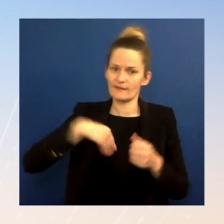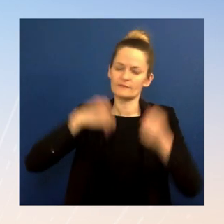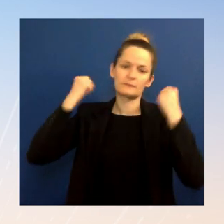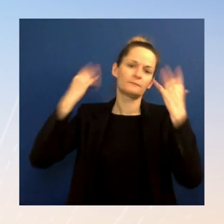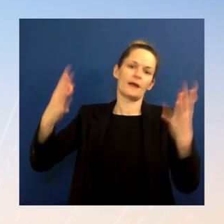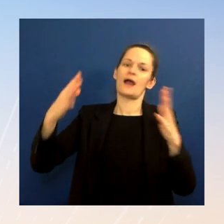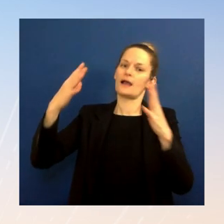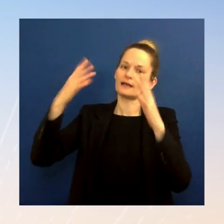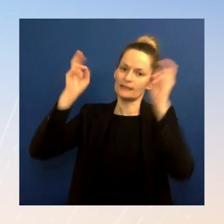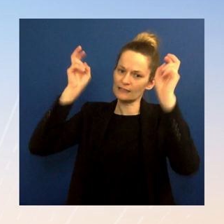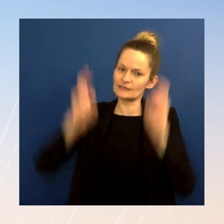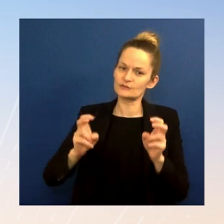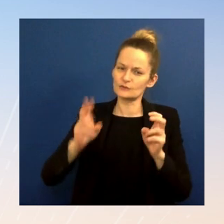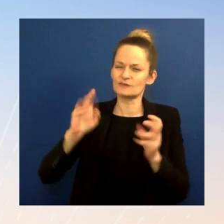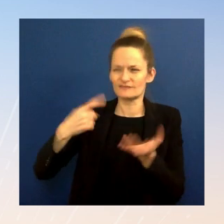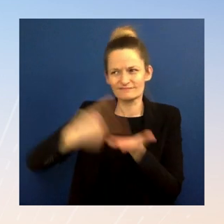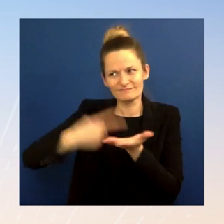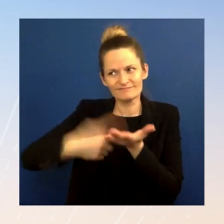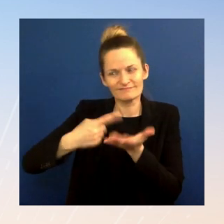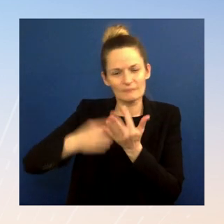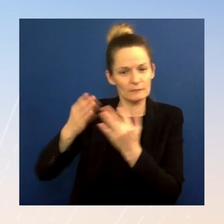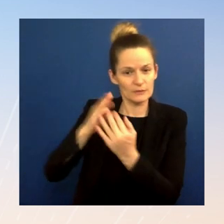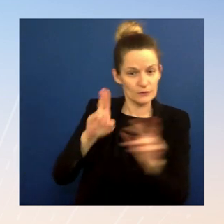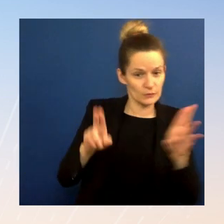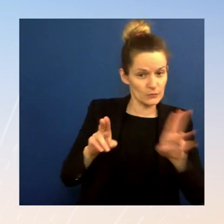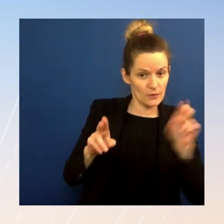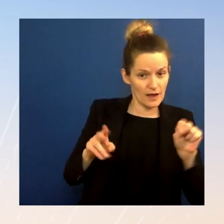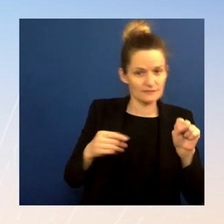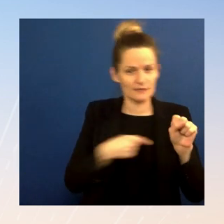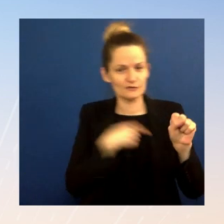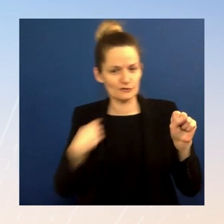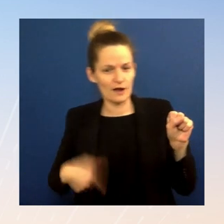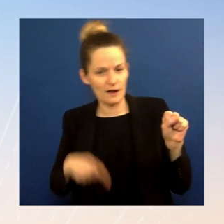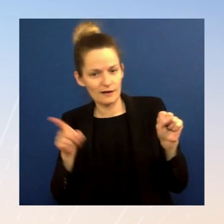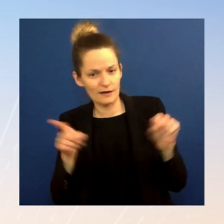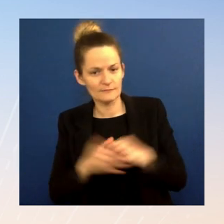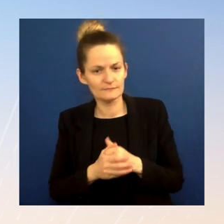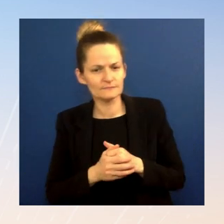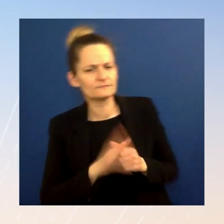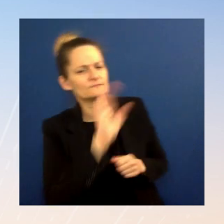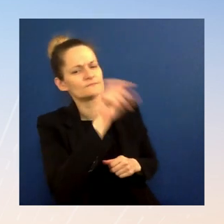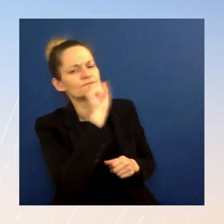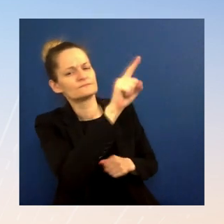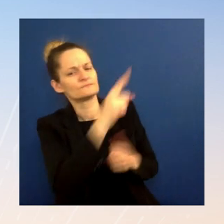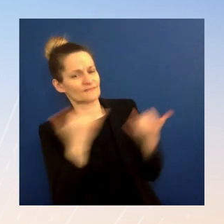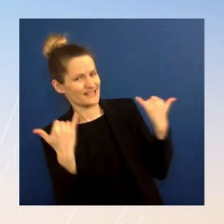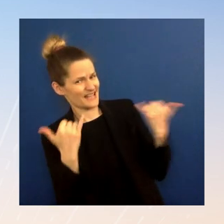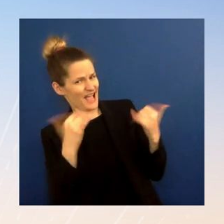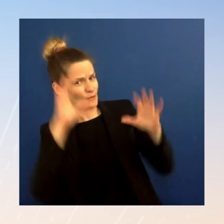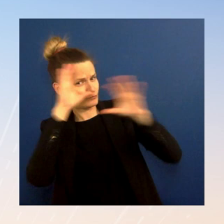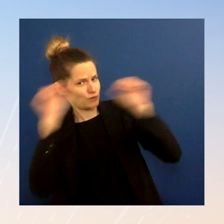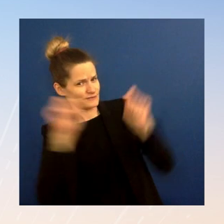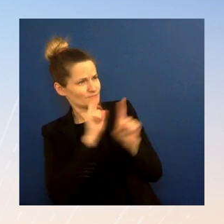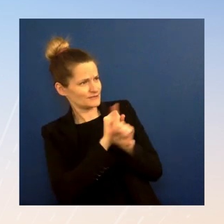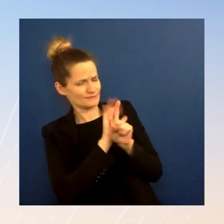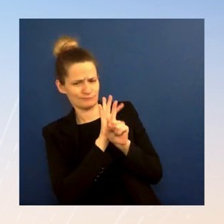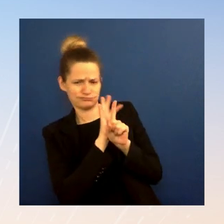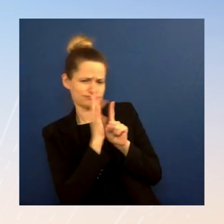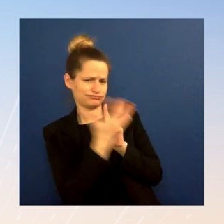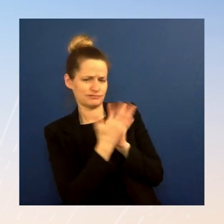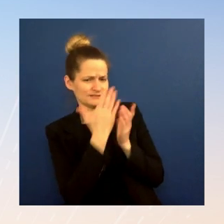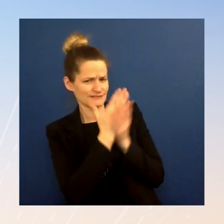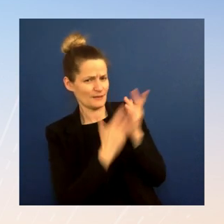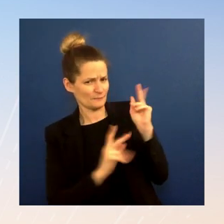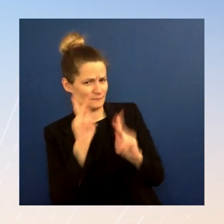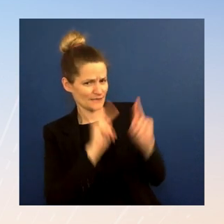being around some people who've not tested positive, why not just test the president every day at this point? The administration's done a lot in terms